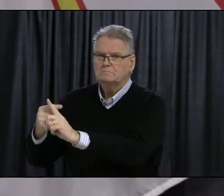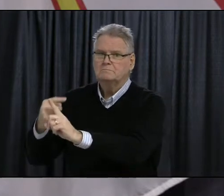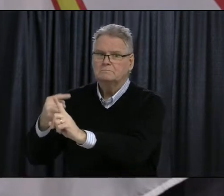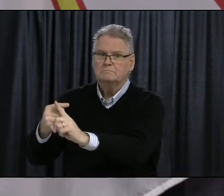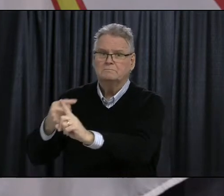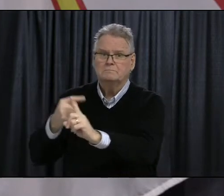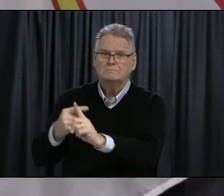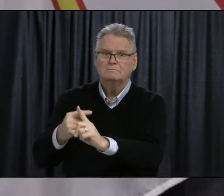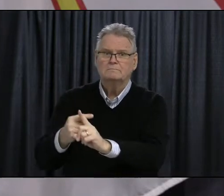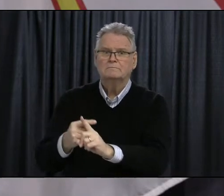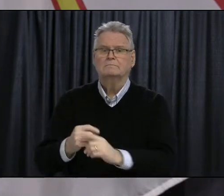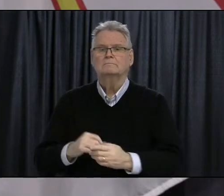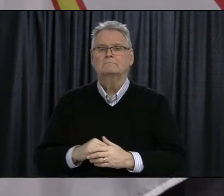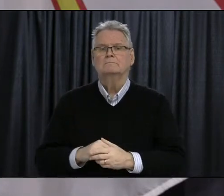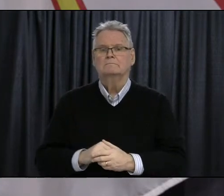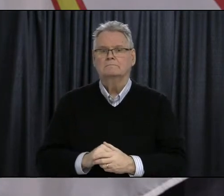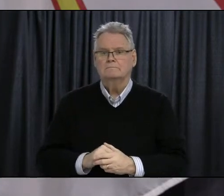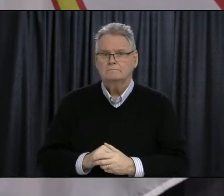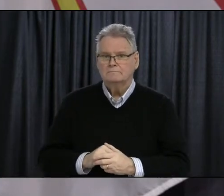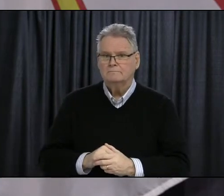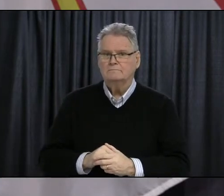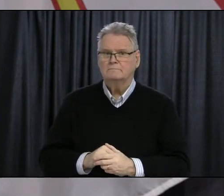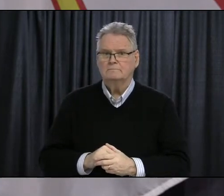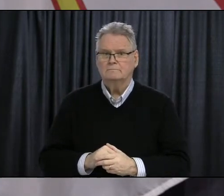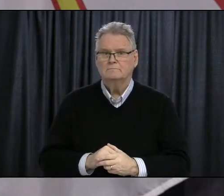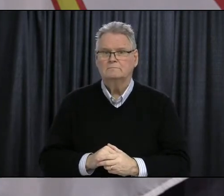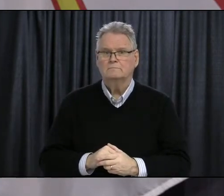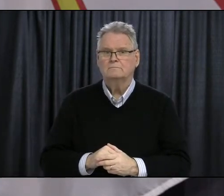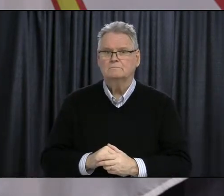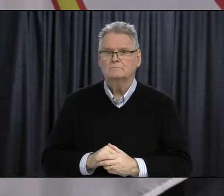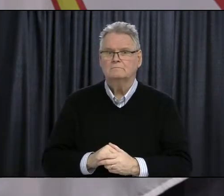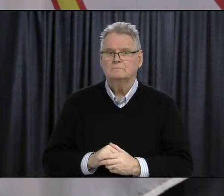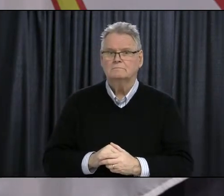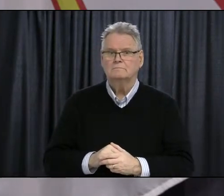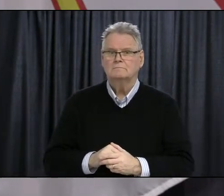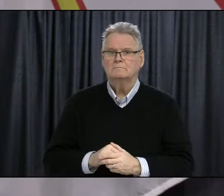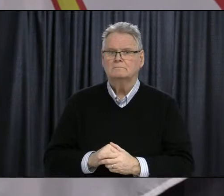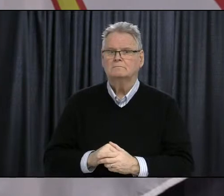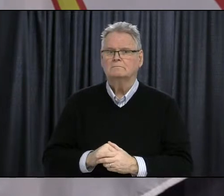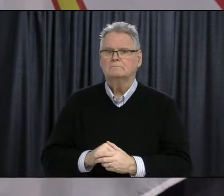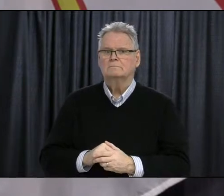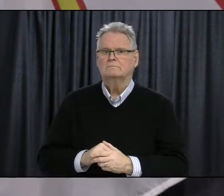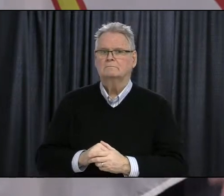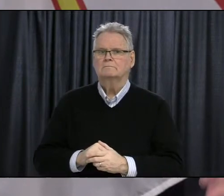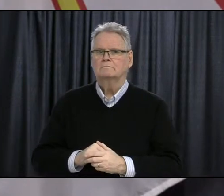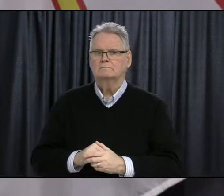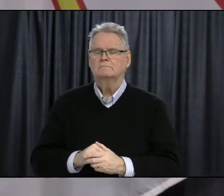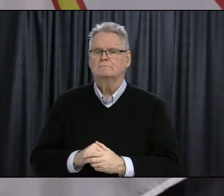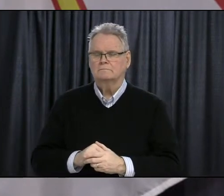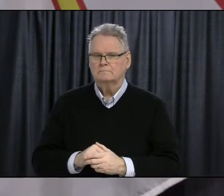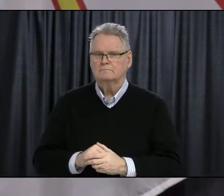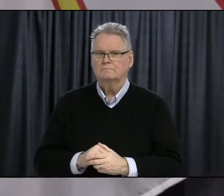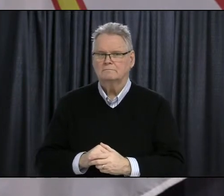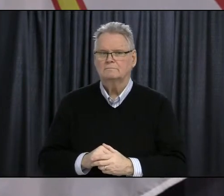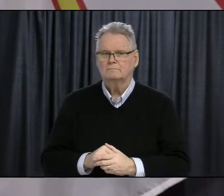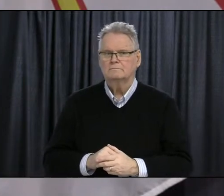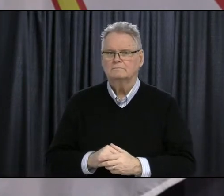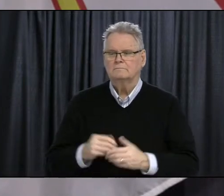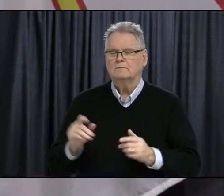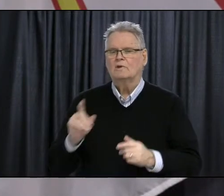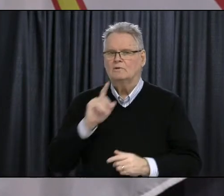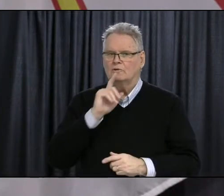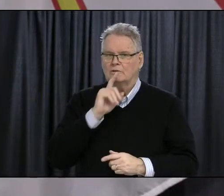then we call that, if they have symptoms, then we call it isolation. So isolation applies to a sick person, quarantine applies to a well person.